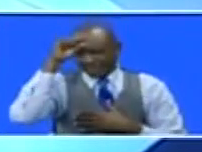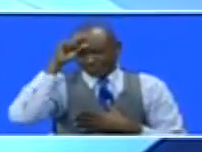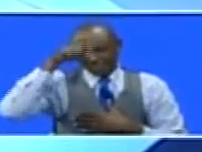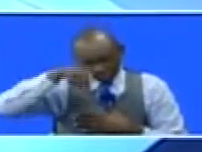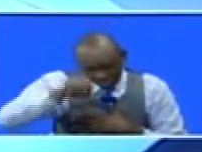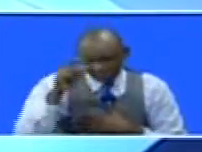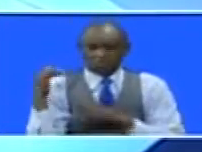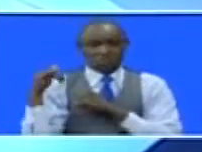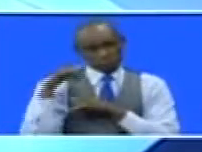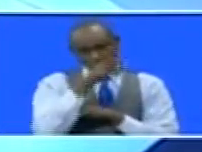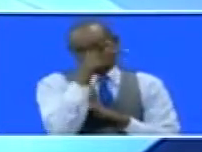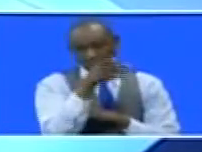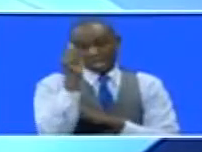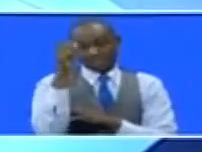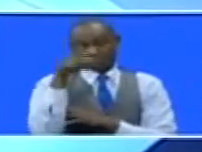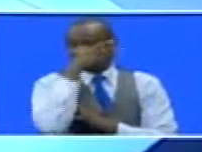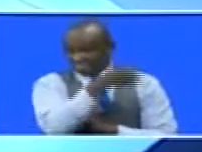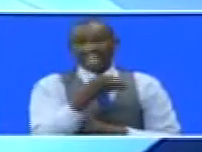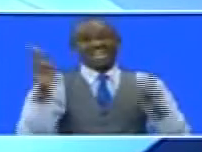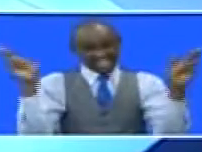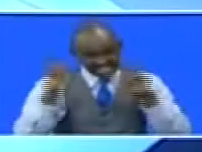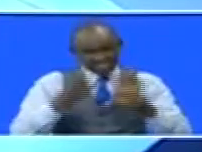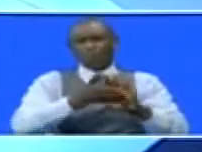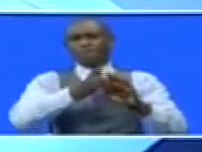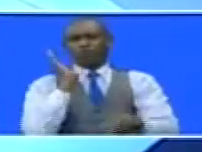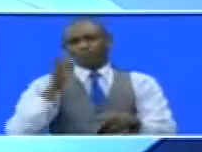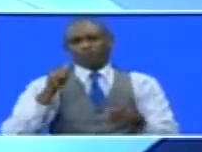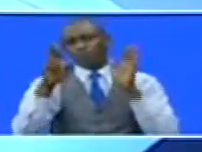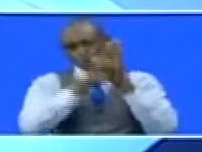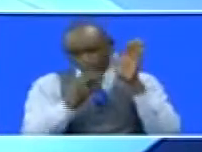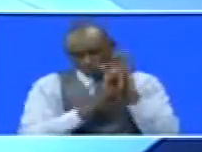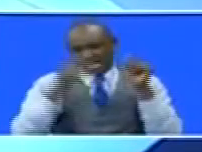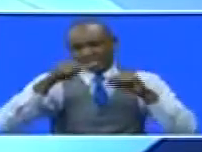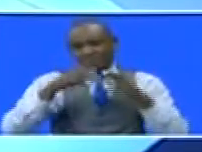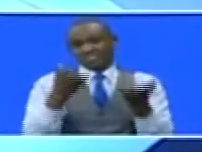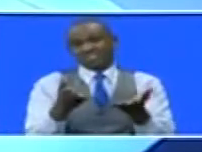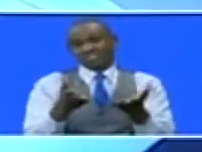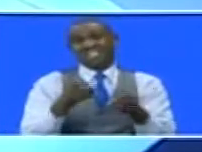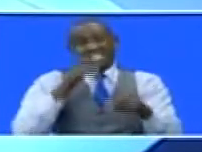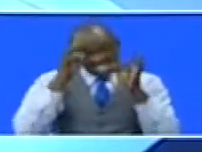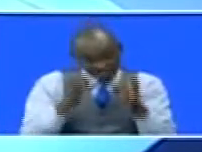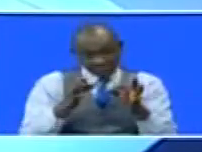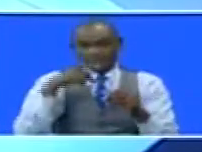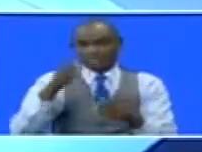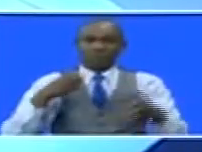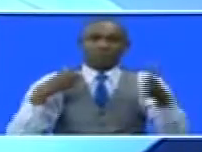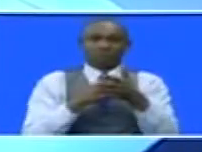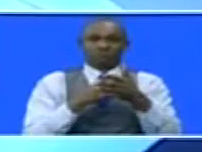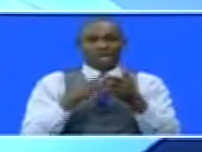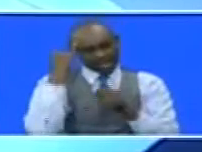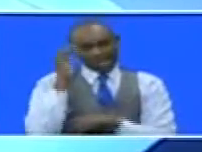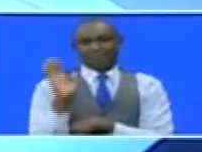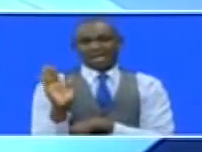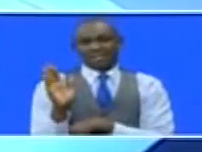the Assembly of State Parties ready to pull out of the Rome Statute if its petition is rejected. Nairobi